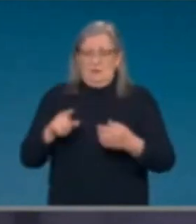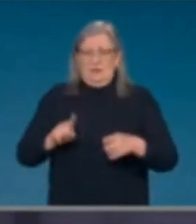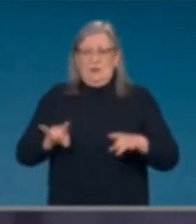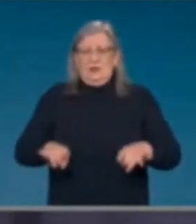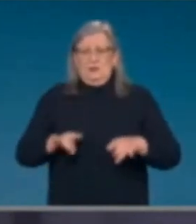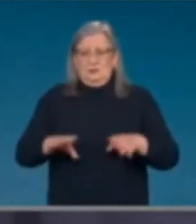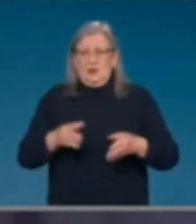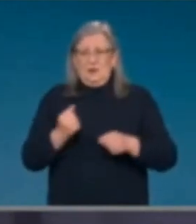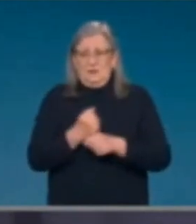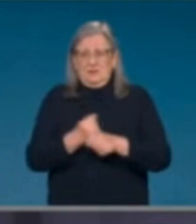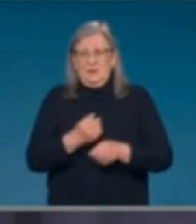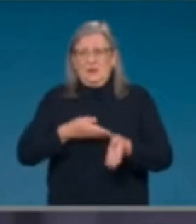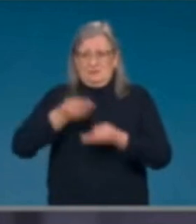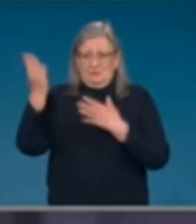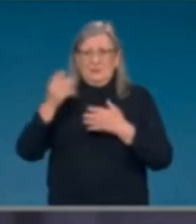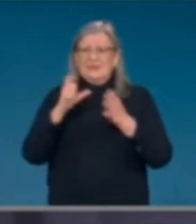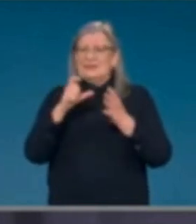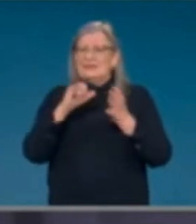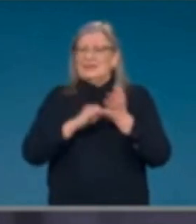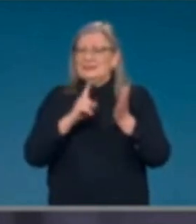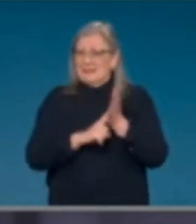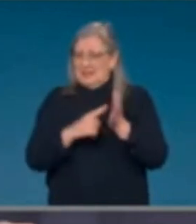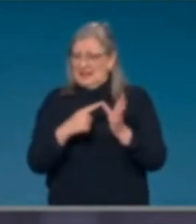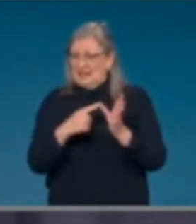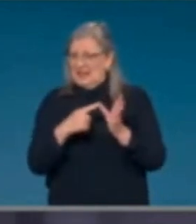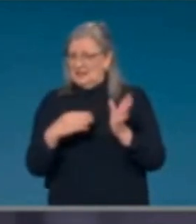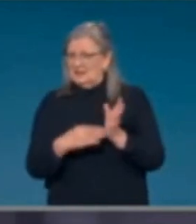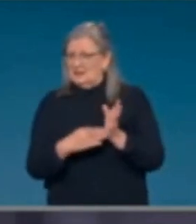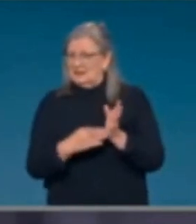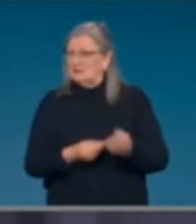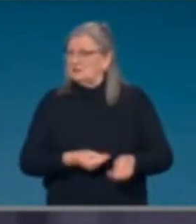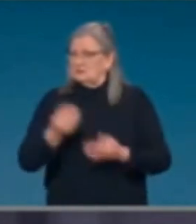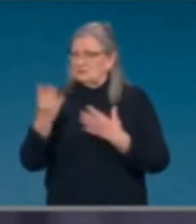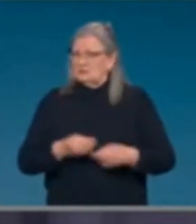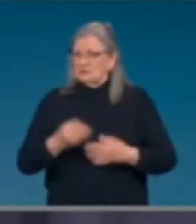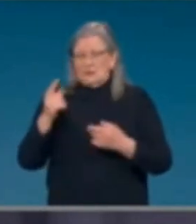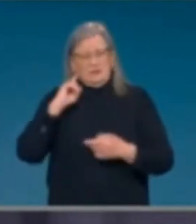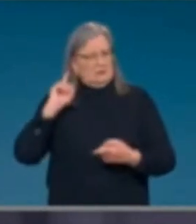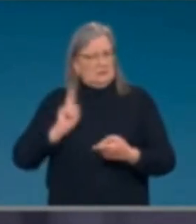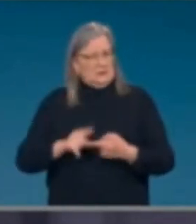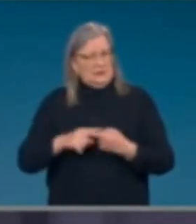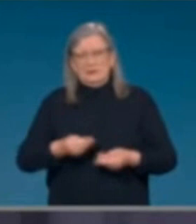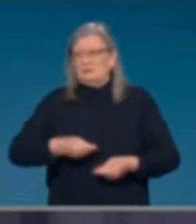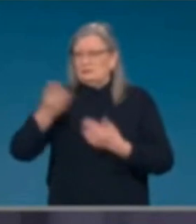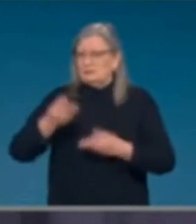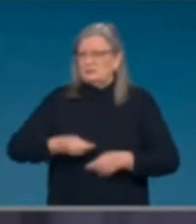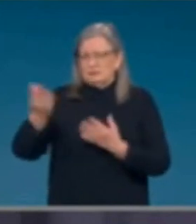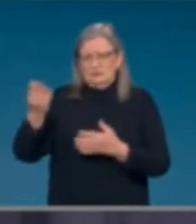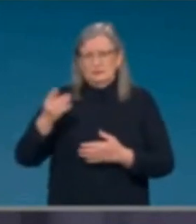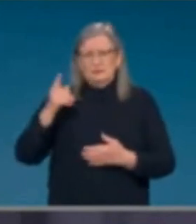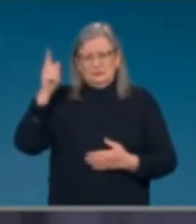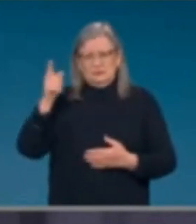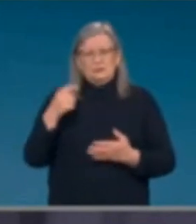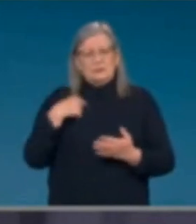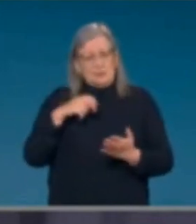CSL-produced AstraZeneca vaccine, and so we'll continue to supply. We're going to make sure we complete that contract, even though